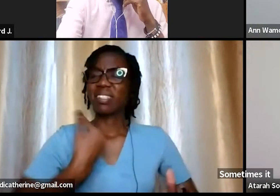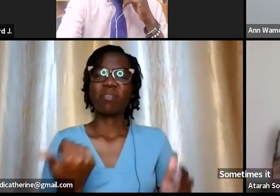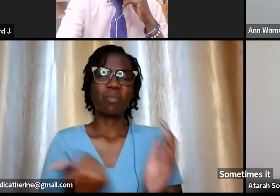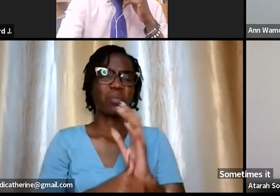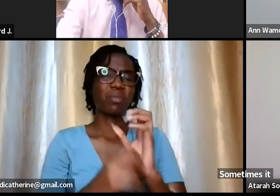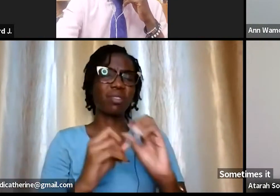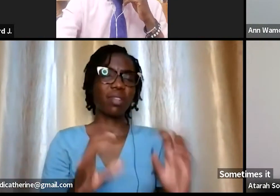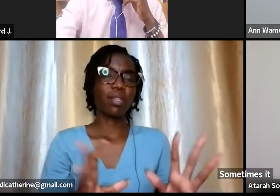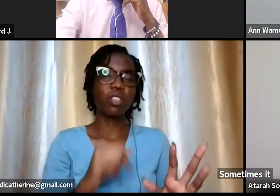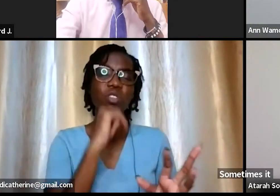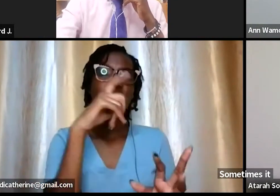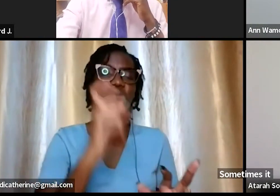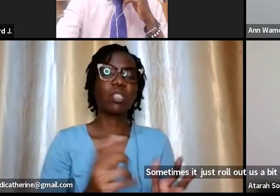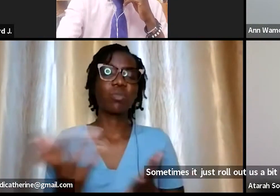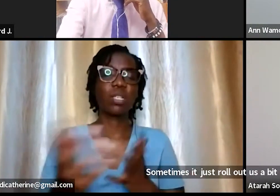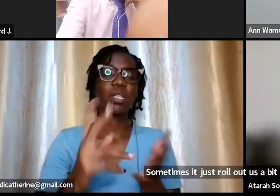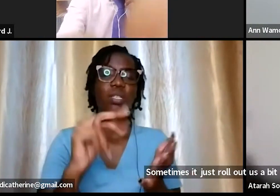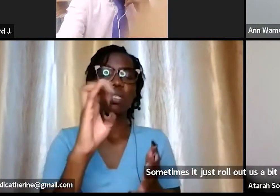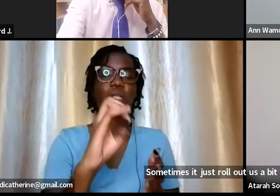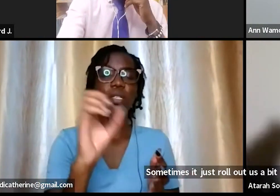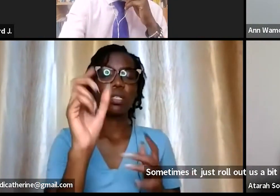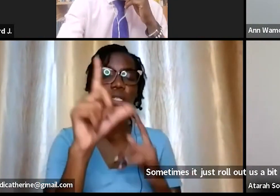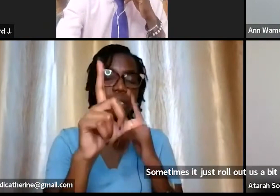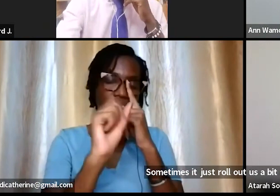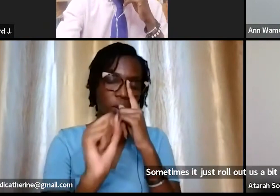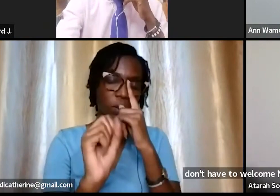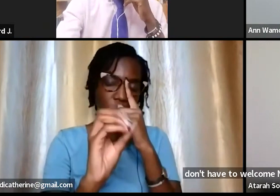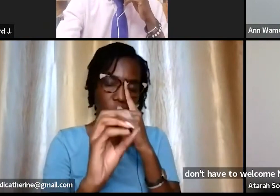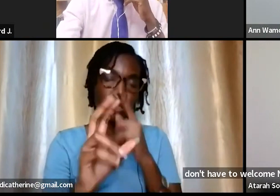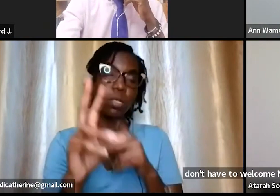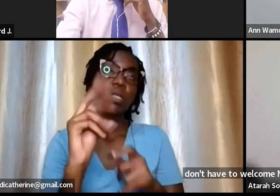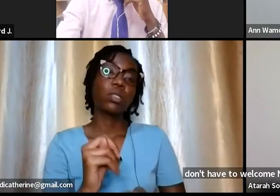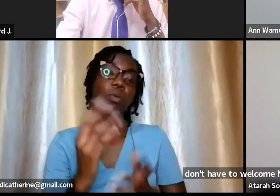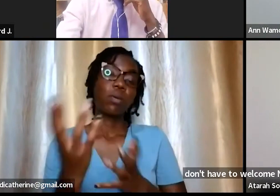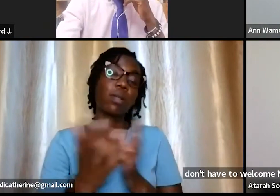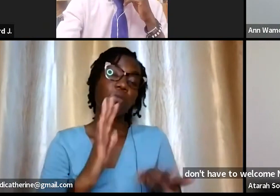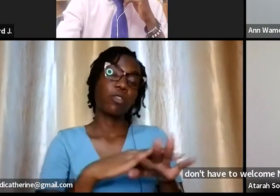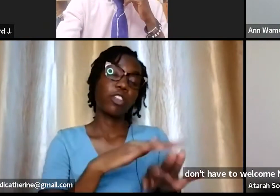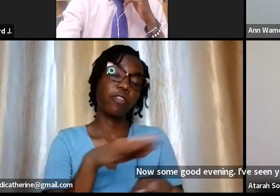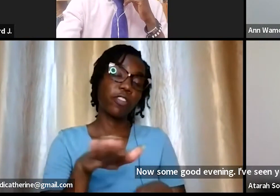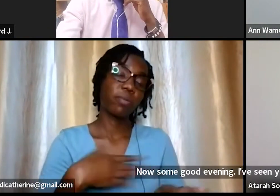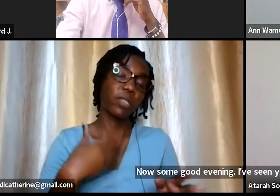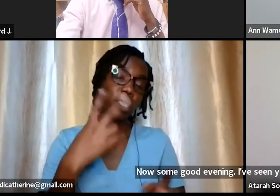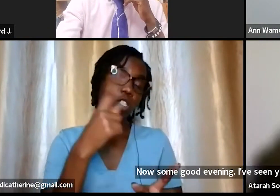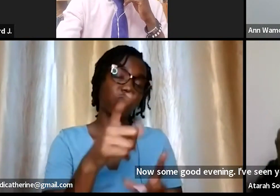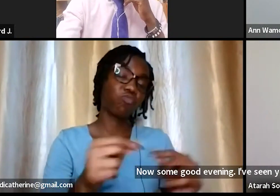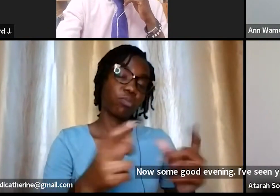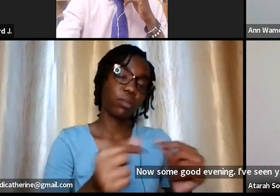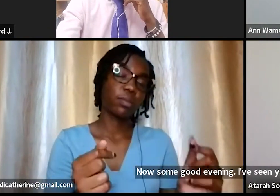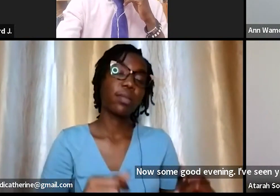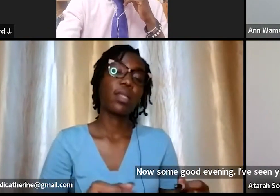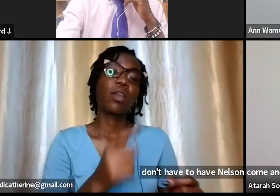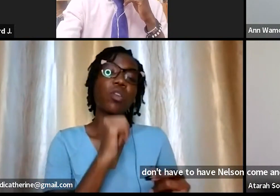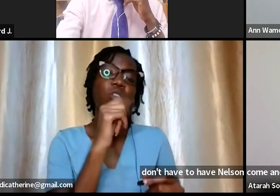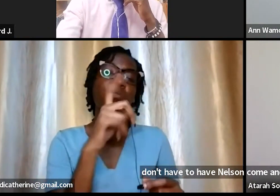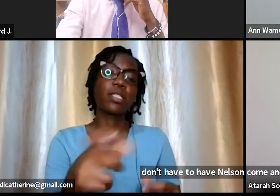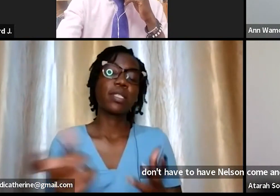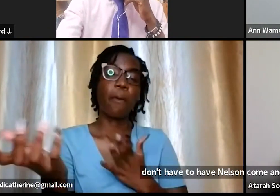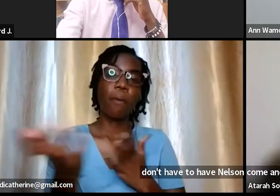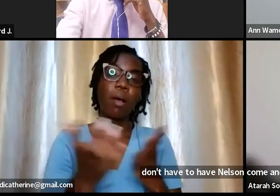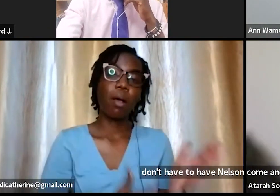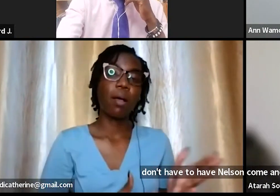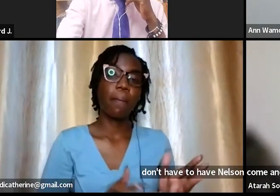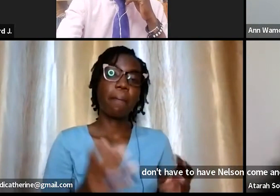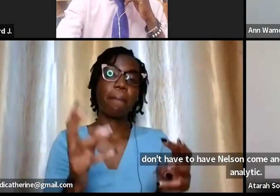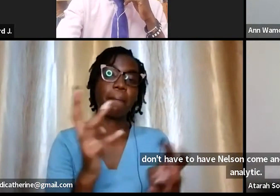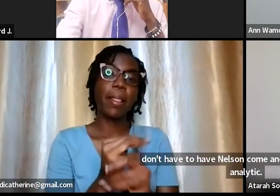Nelson. Nelson, good evening. I've seen you on the chat. You don't have to have Nelson come and help you in data analytics. Yeah, you just can start with your own. You can just